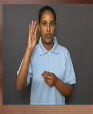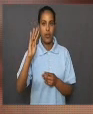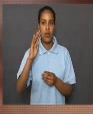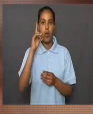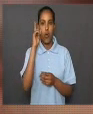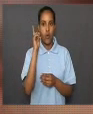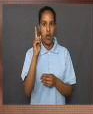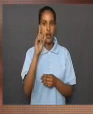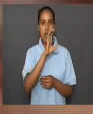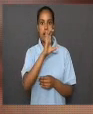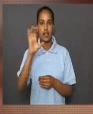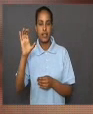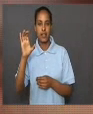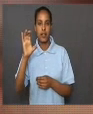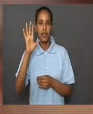is